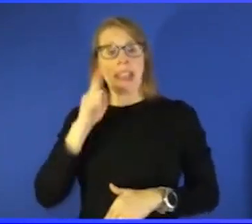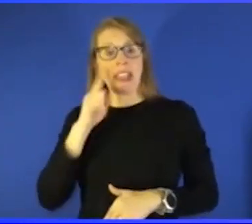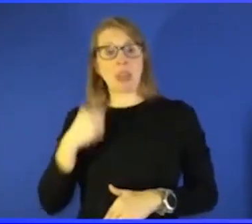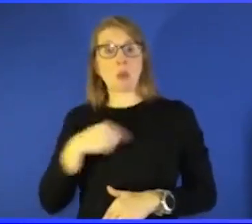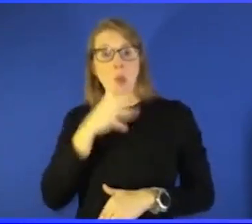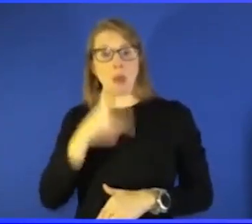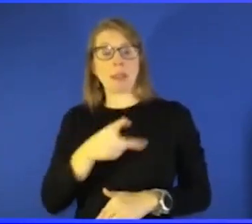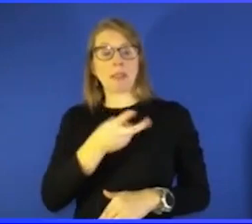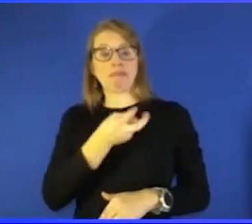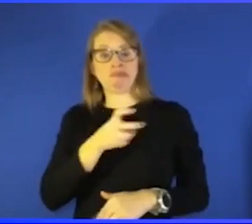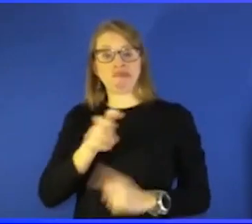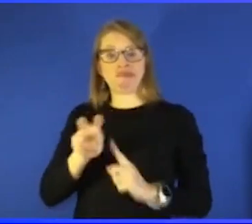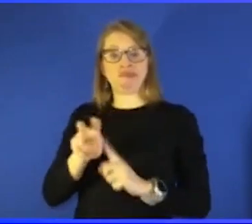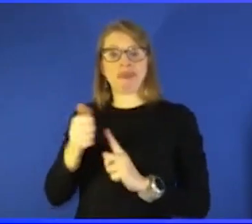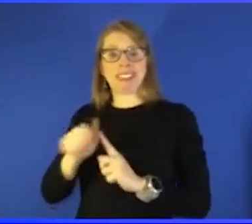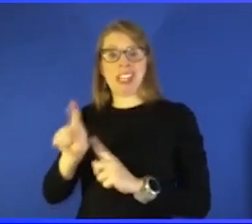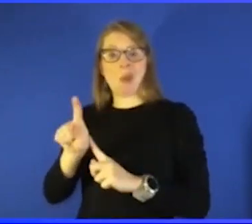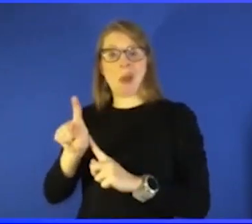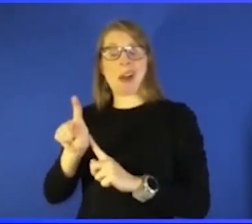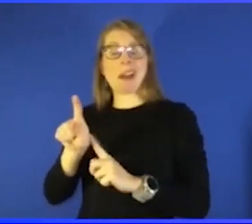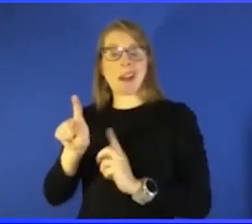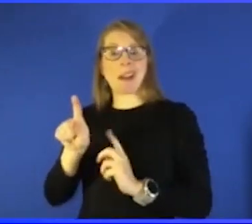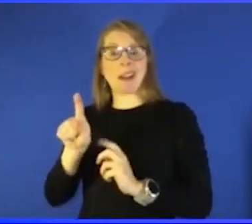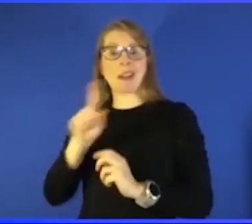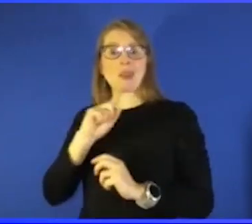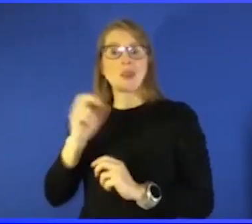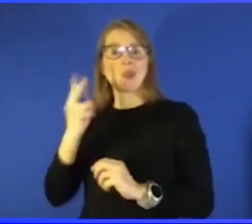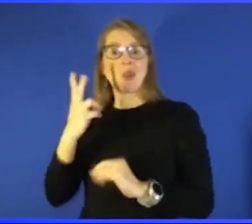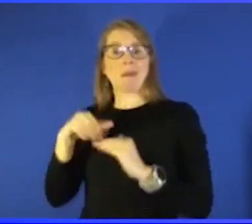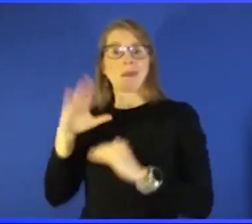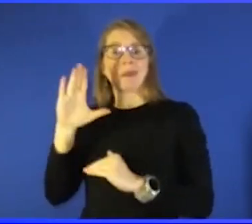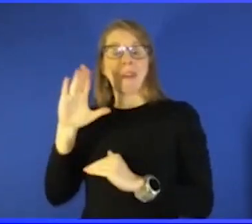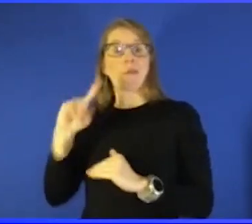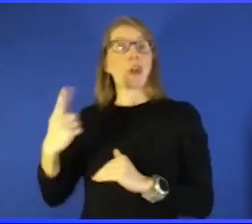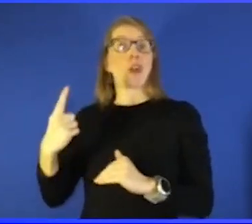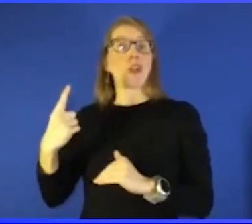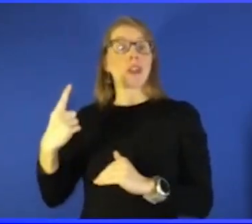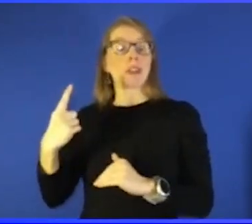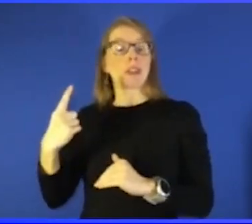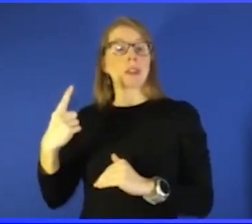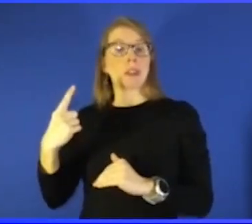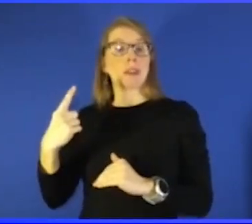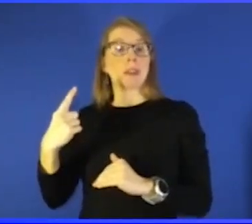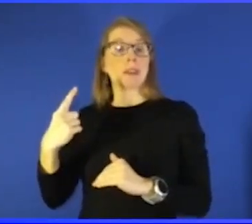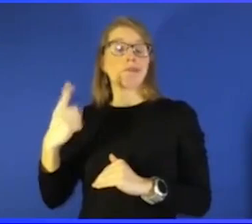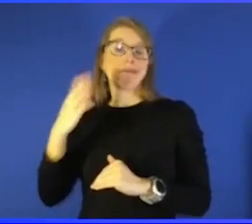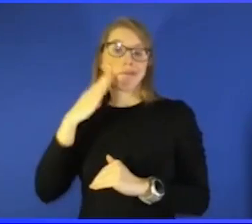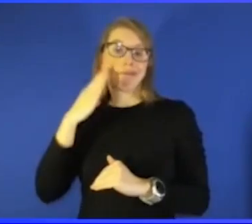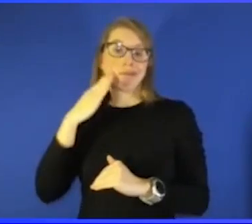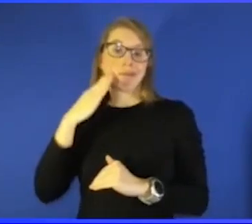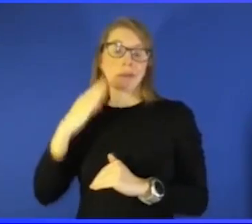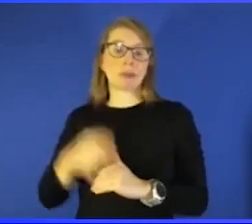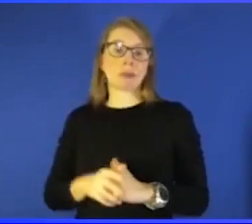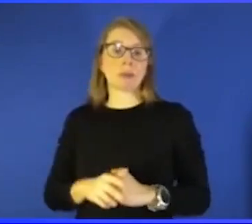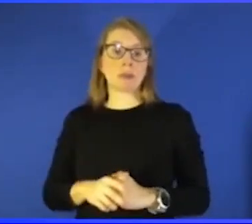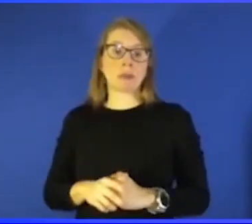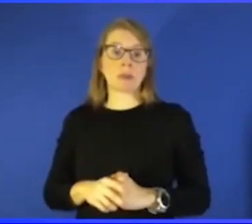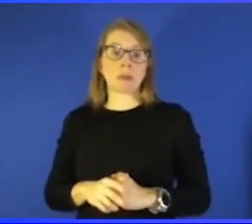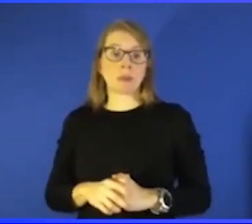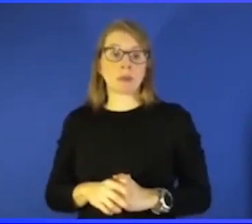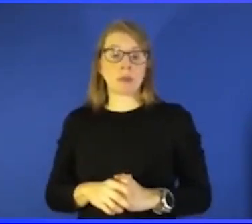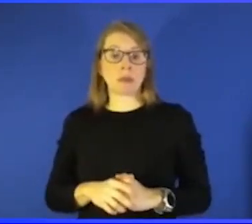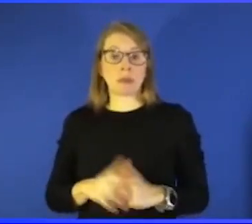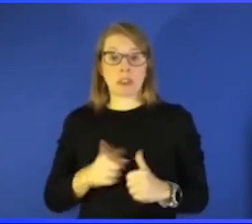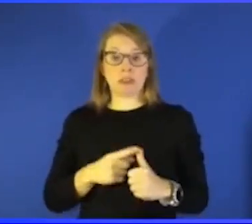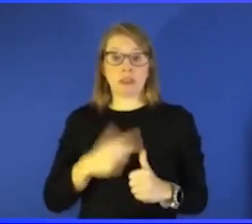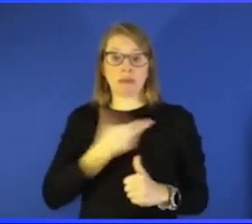towards anybody who is 12 and above first, because we know that the initial vaccine